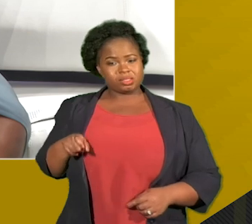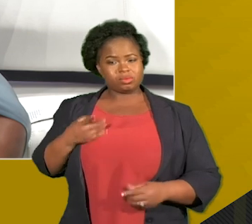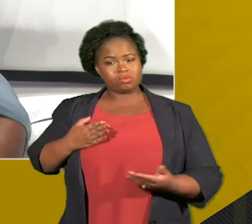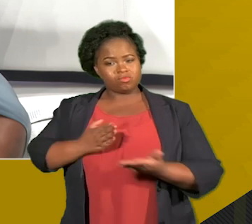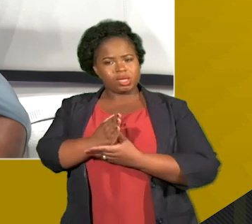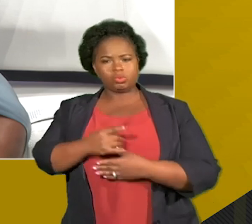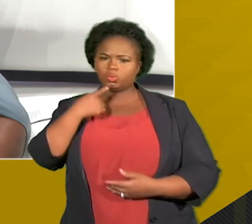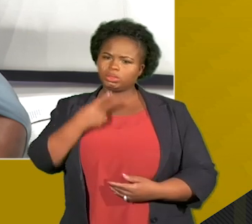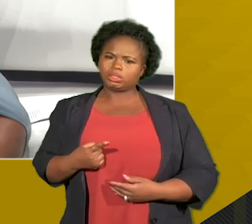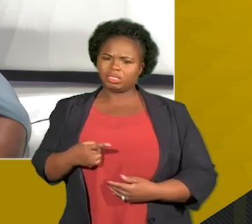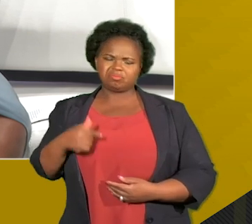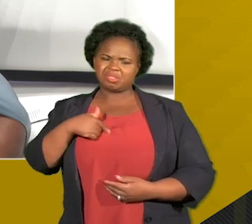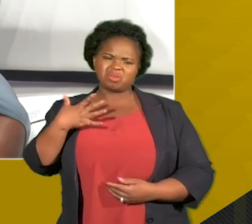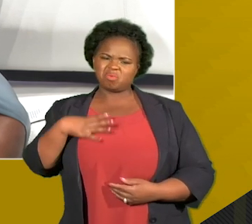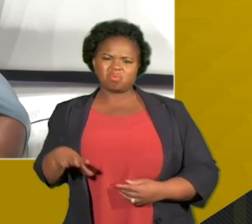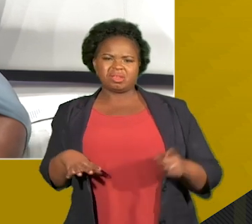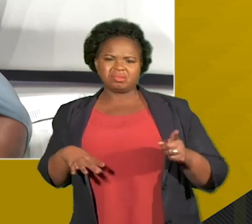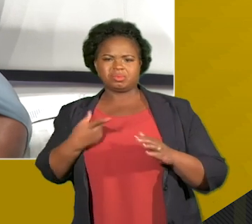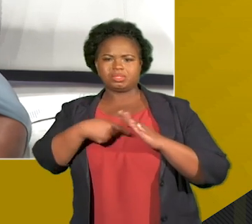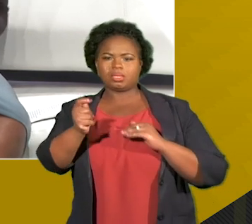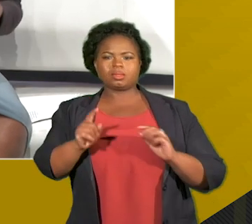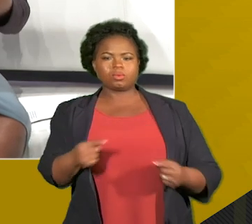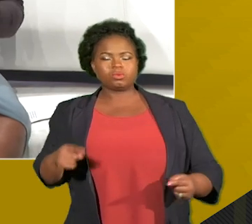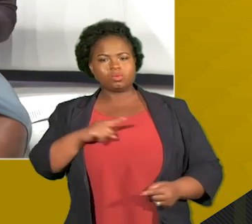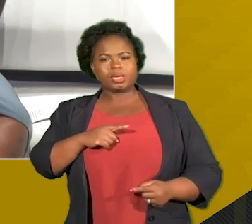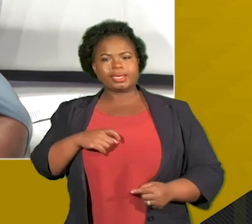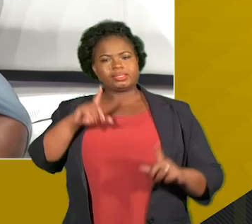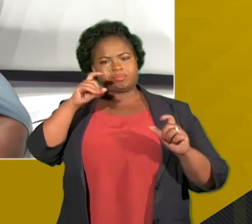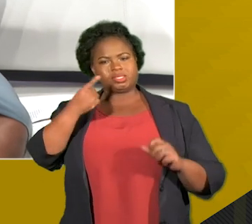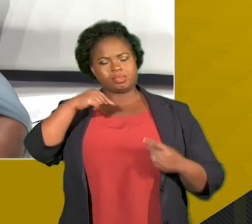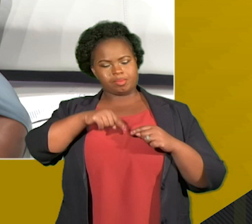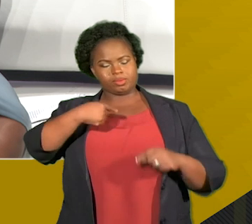right to say, I don't want this art to be sold because it's a picture of me?